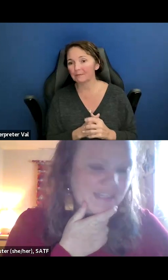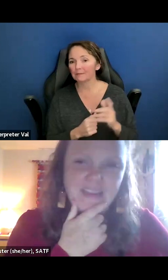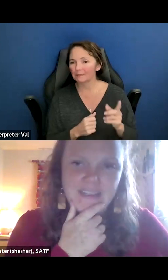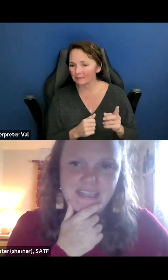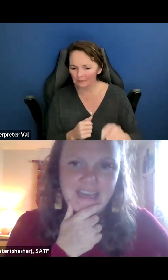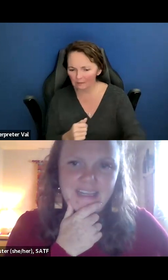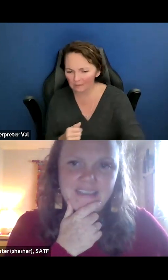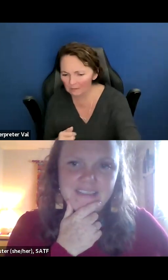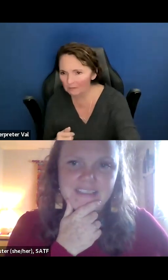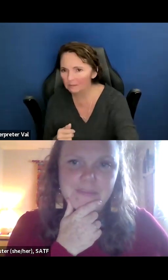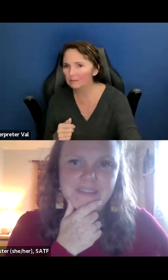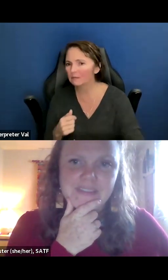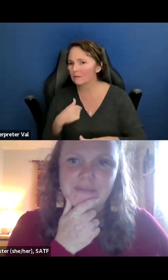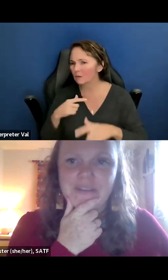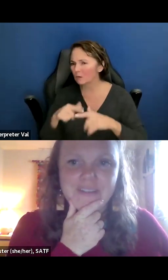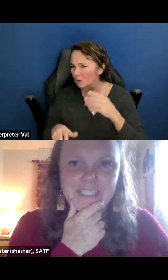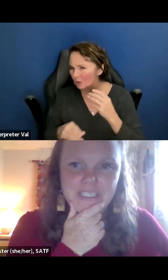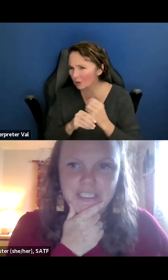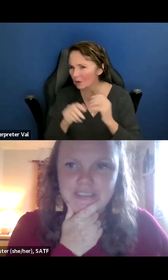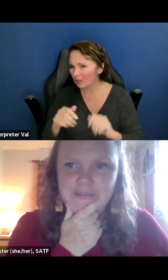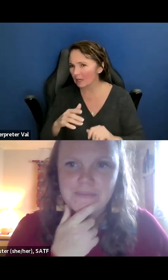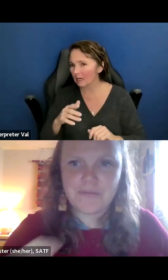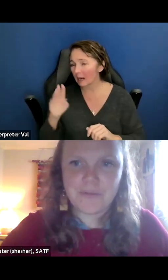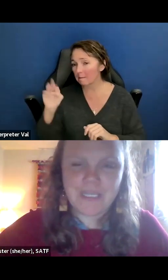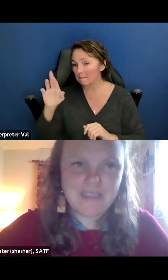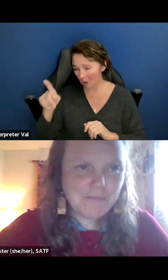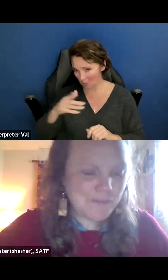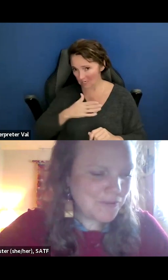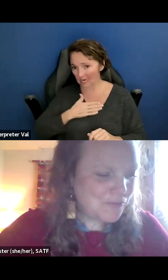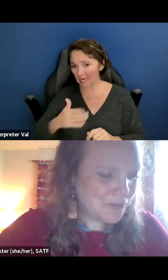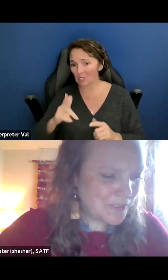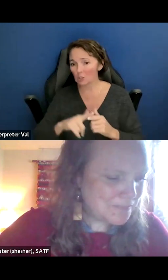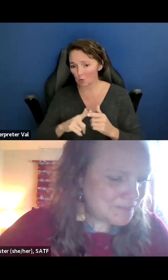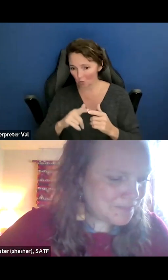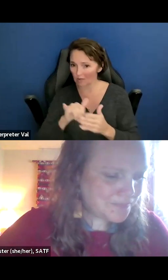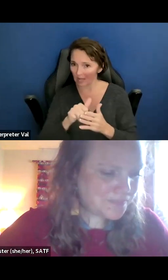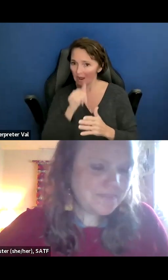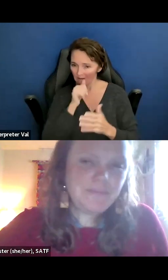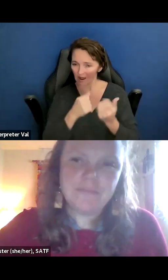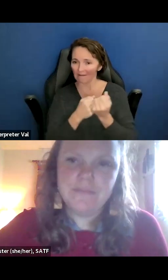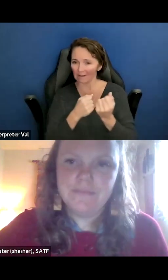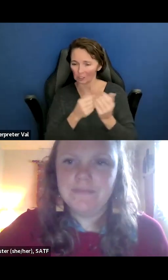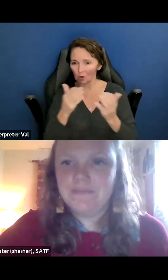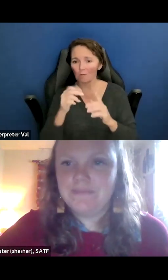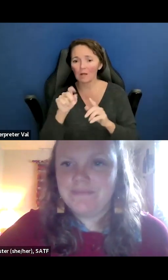if you had anything to add to these pieces around the foundation before we move forward.